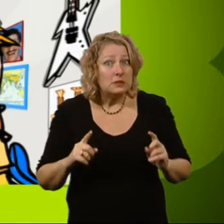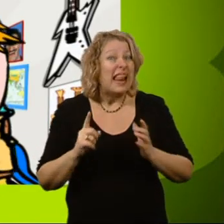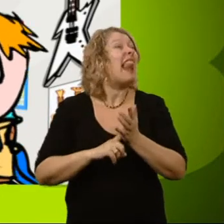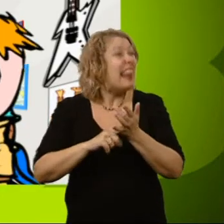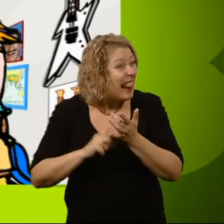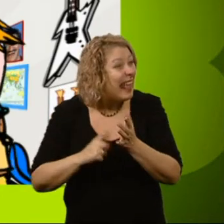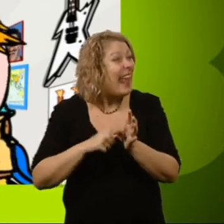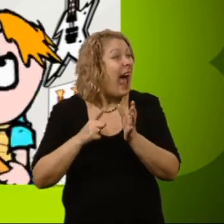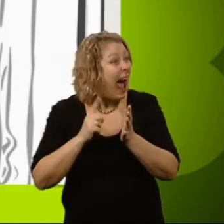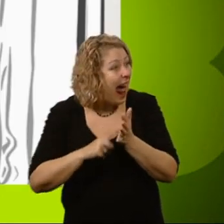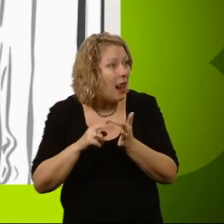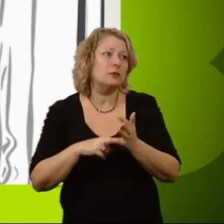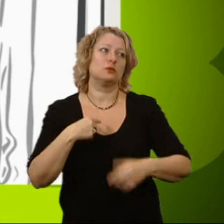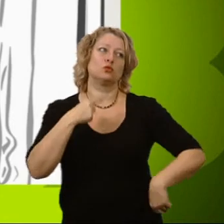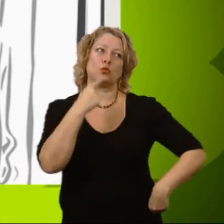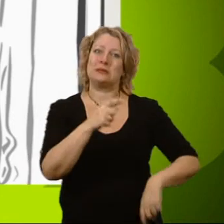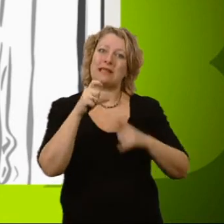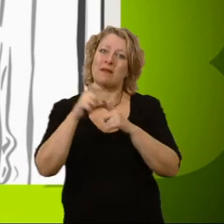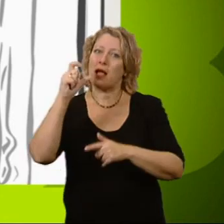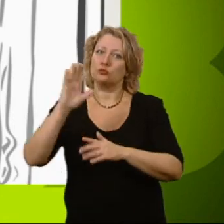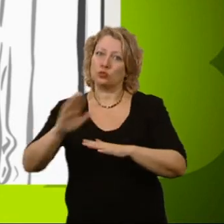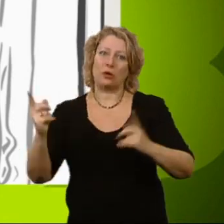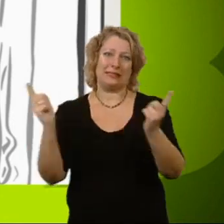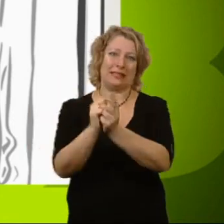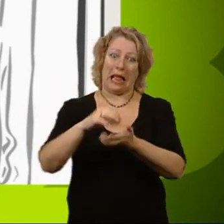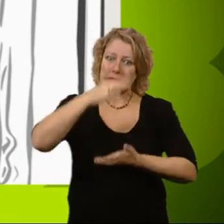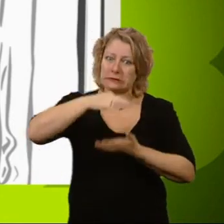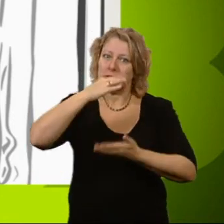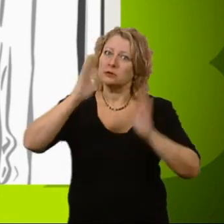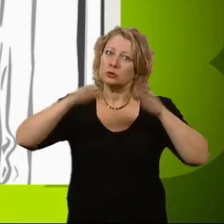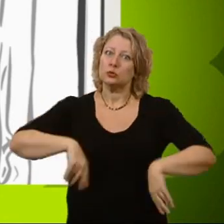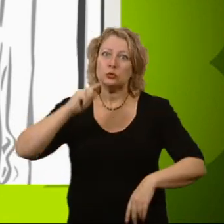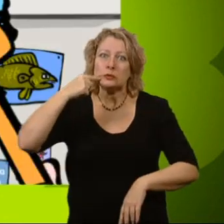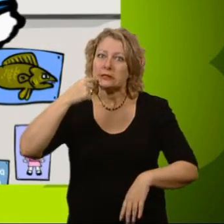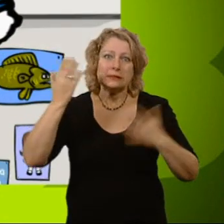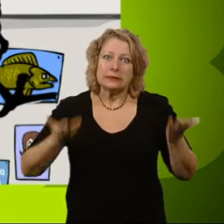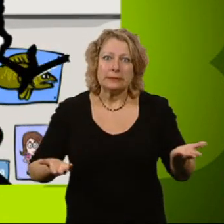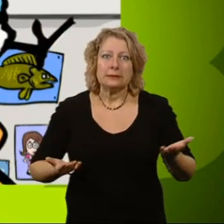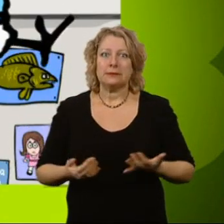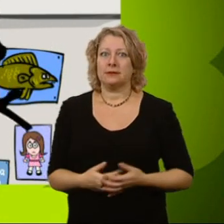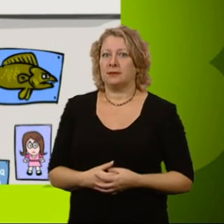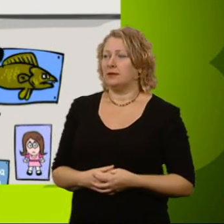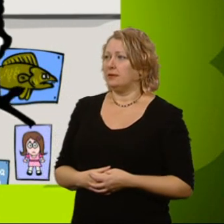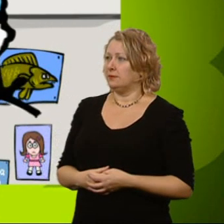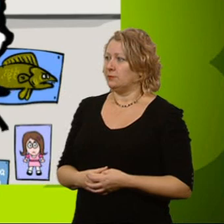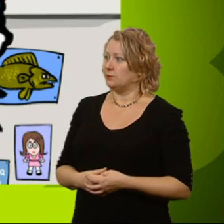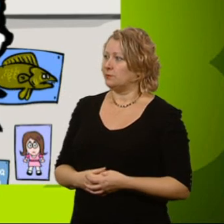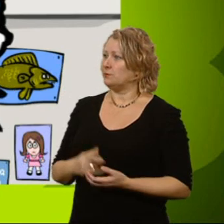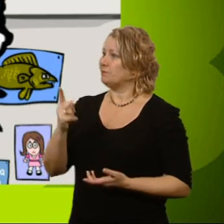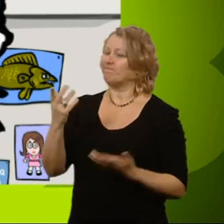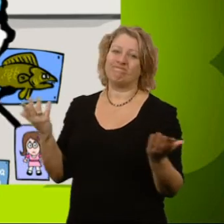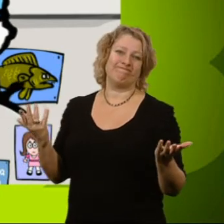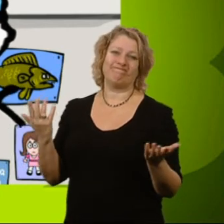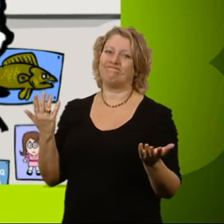Lily Allen, I told you not to let David Cameron anywhere near those Haribo. Yeah, yeah. No, it's no good,